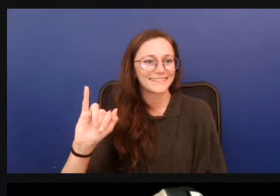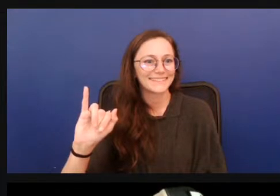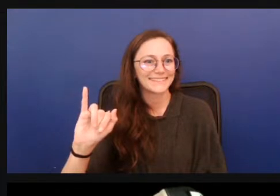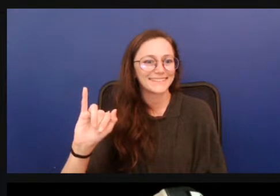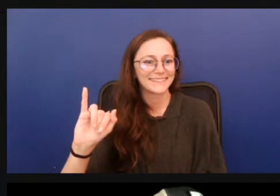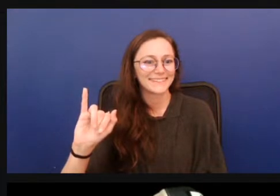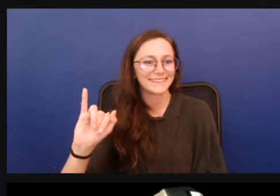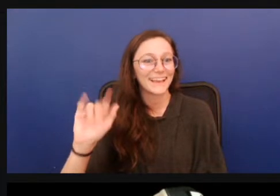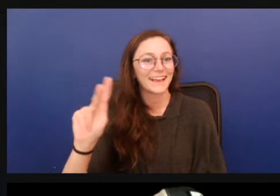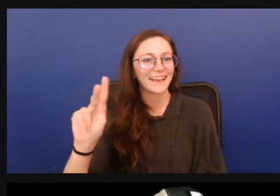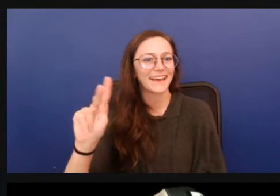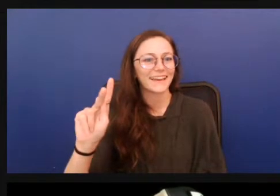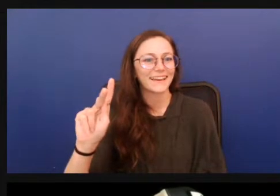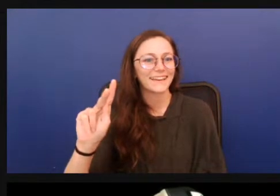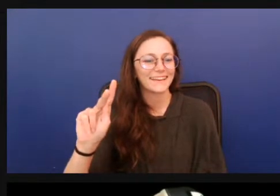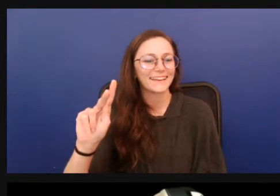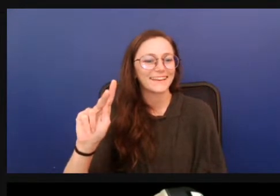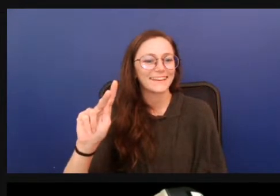Okina I